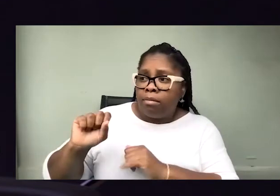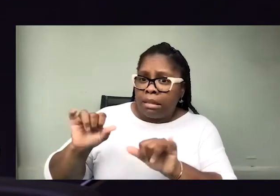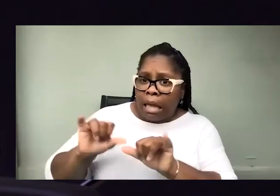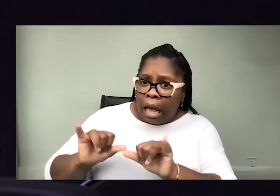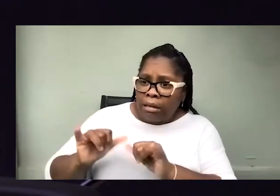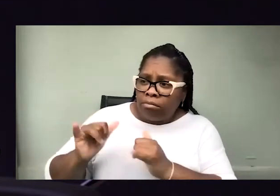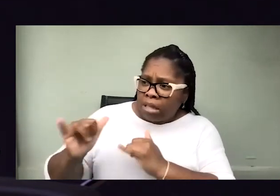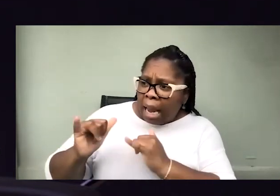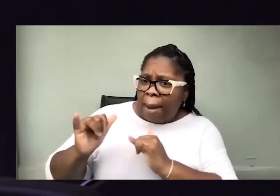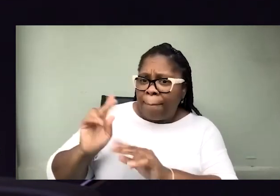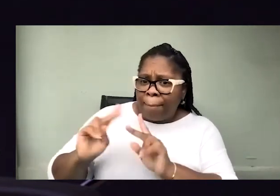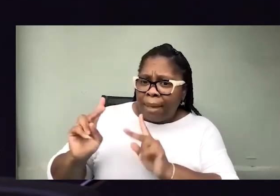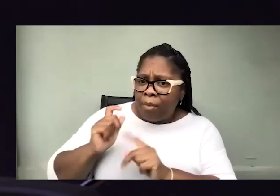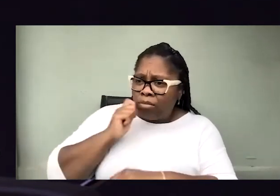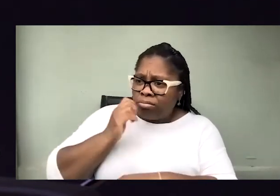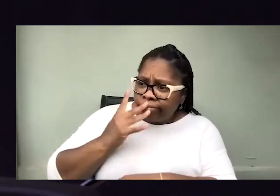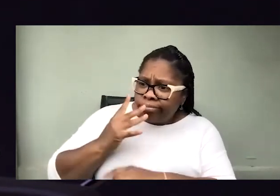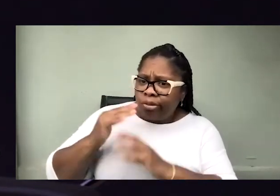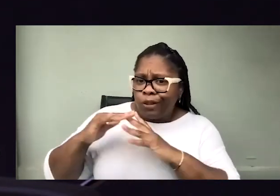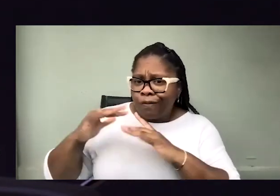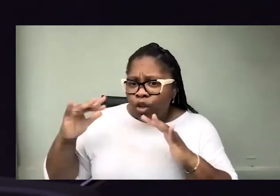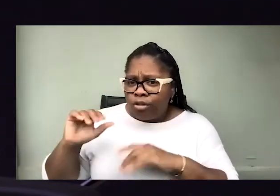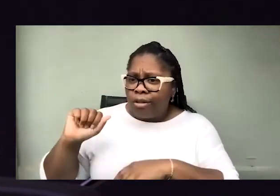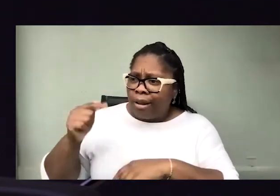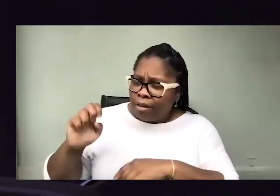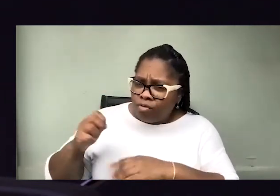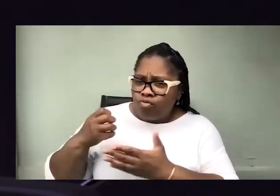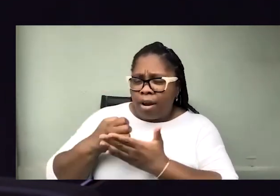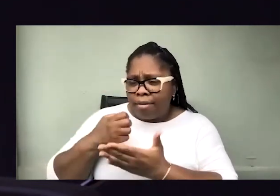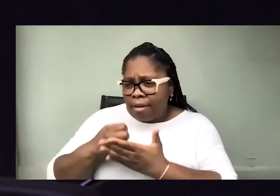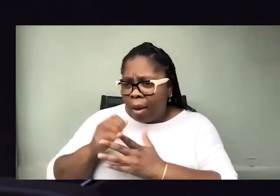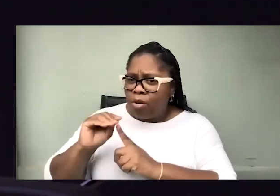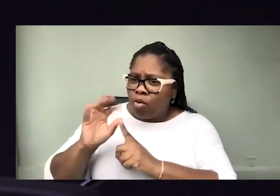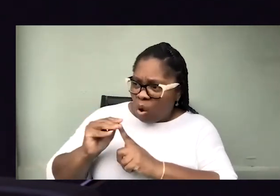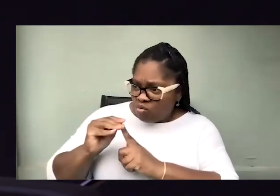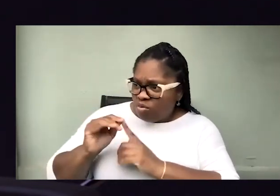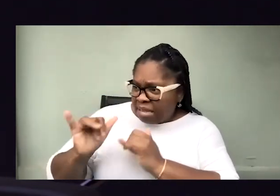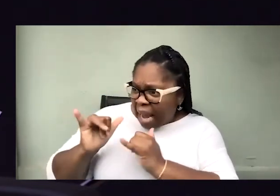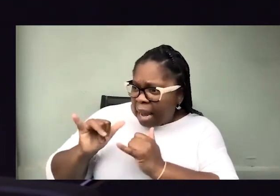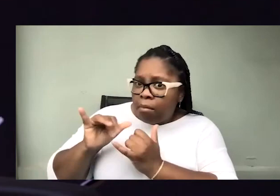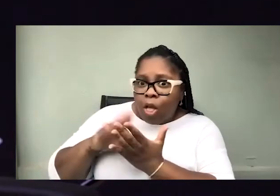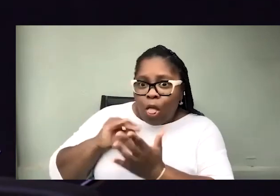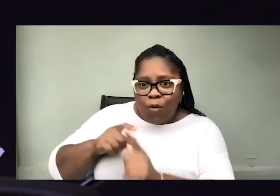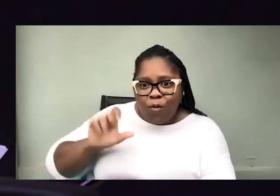demographics in terms of diversity, economics, and cultural considerations.